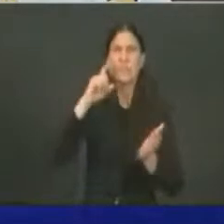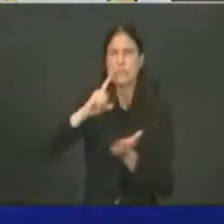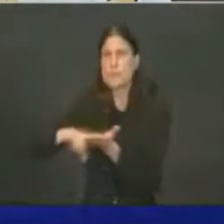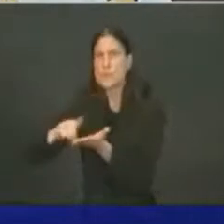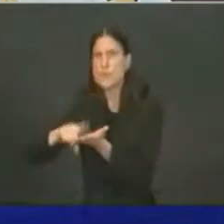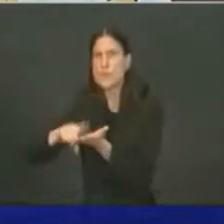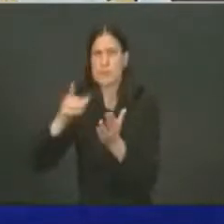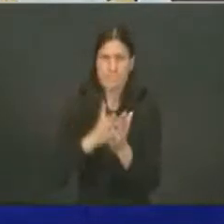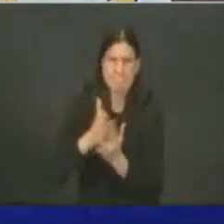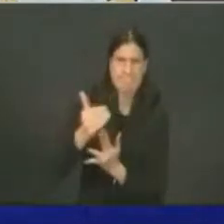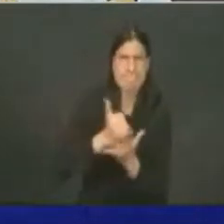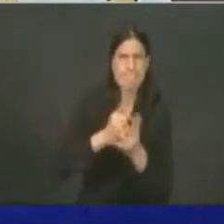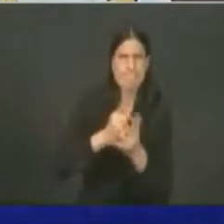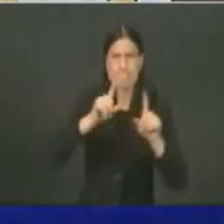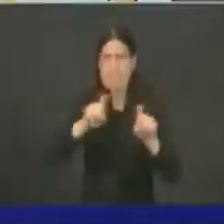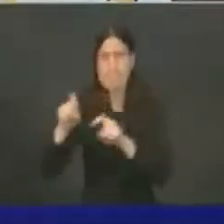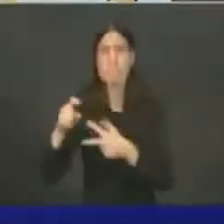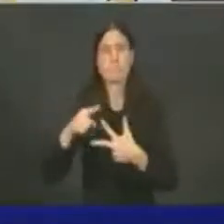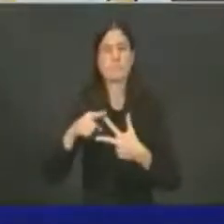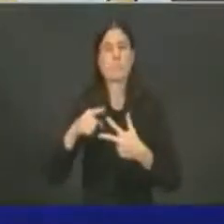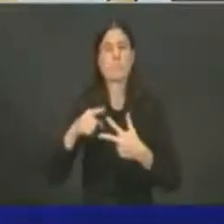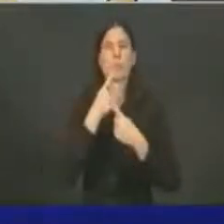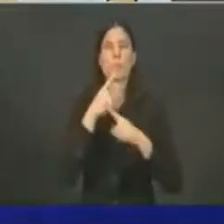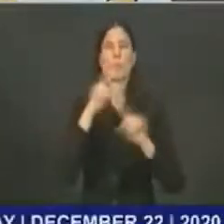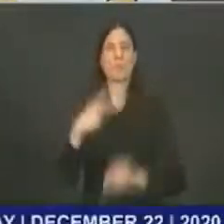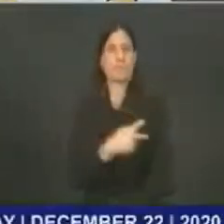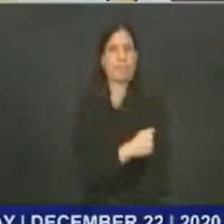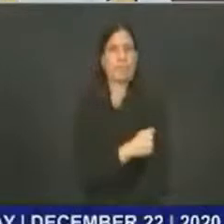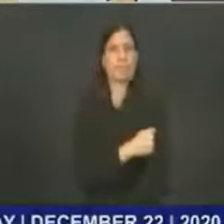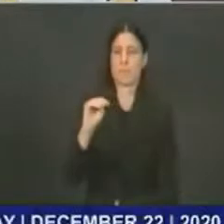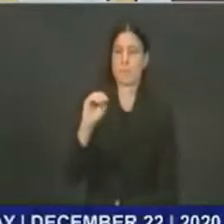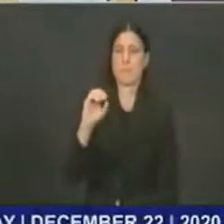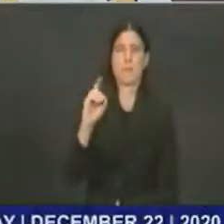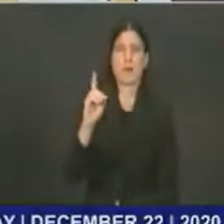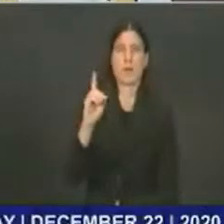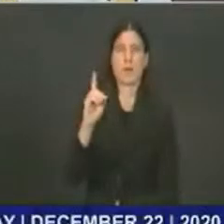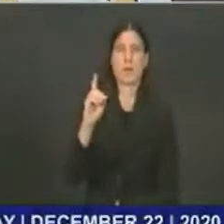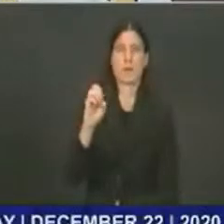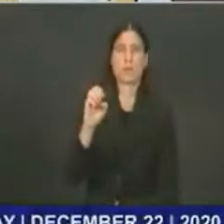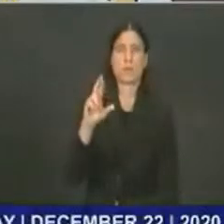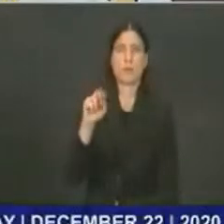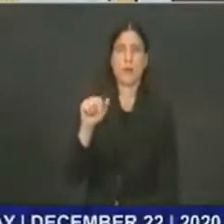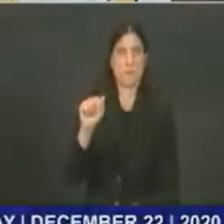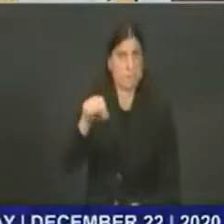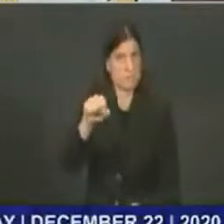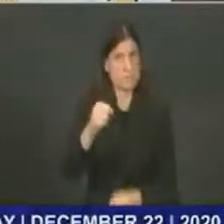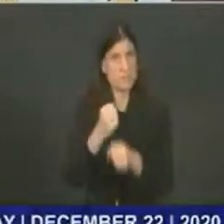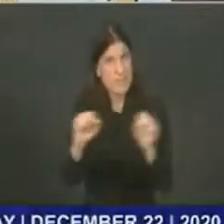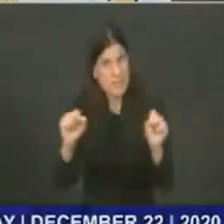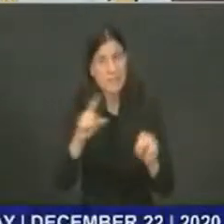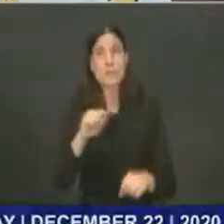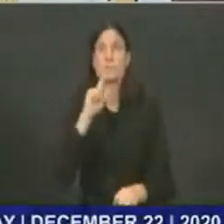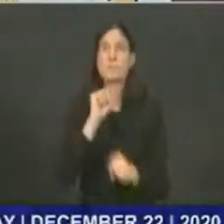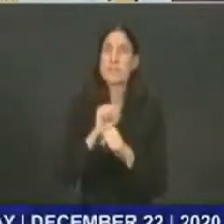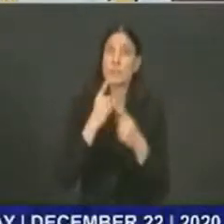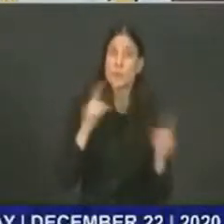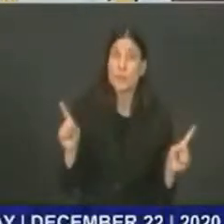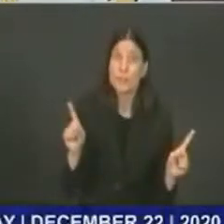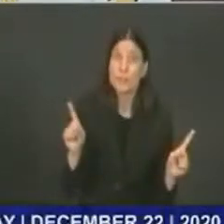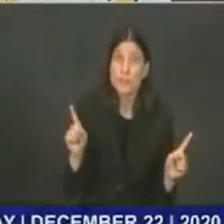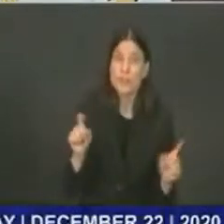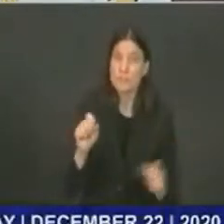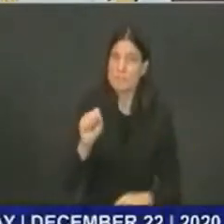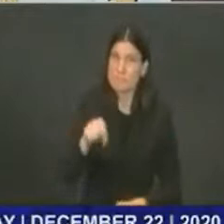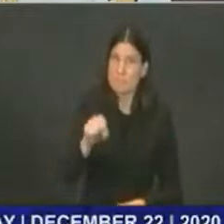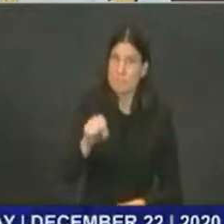and efficacy data on the Moderna vaccine that was done on the Pfizer vaccine. What was